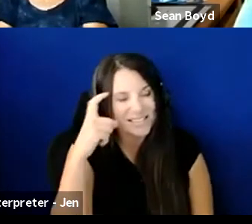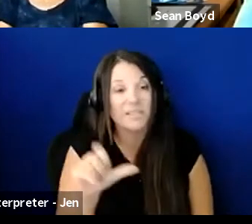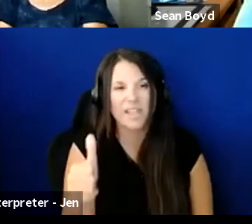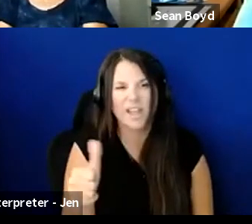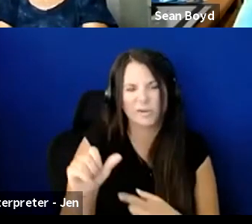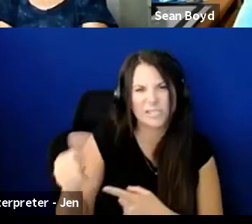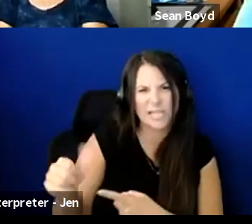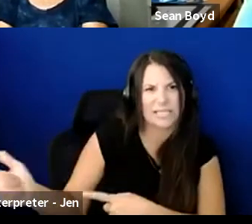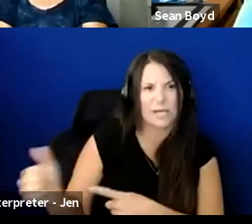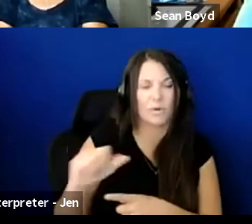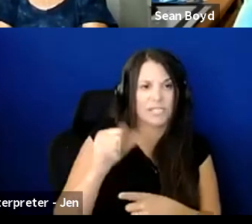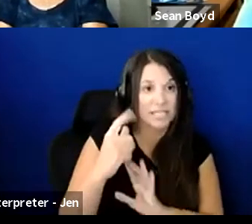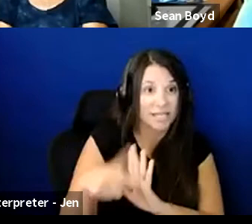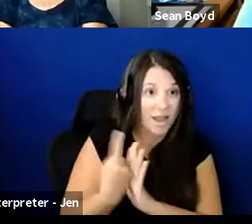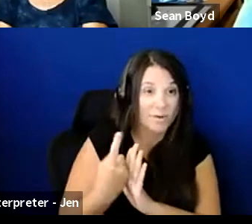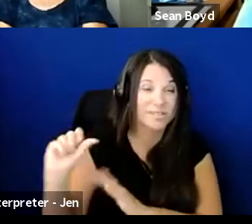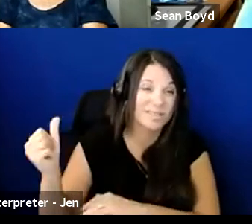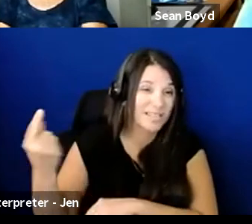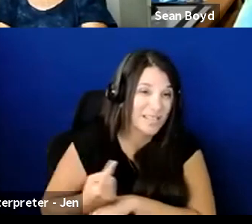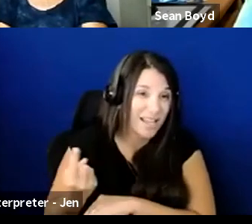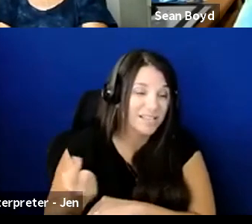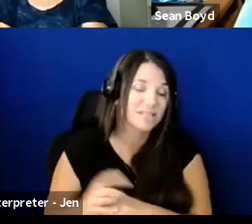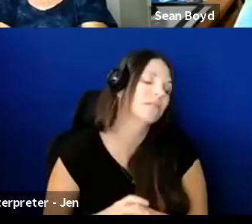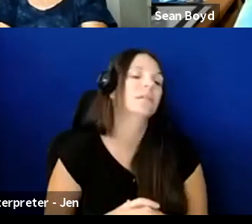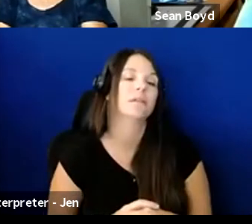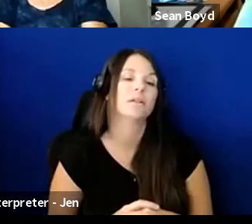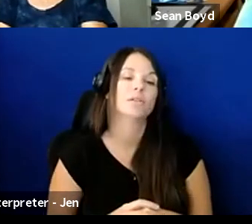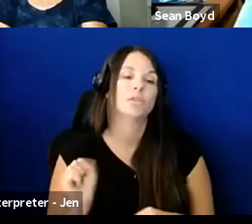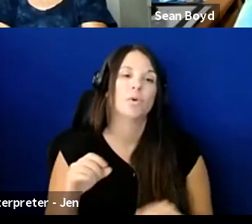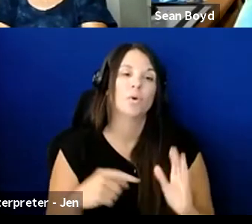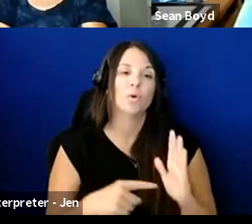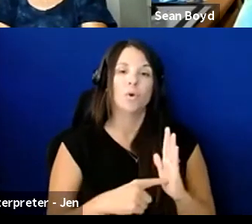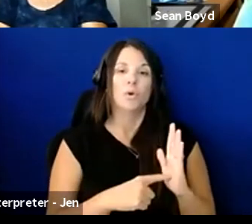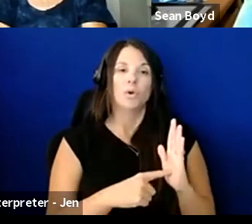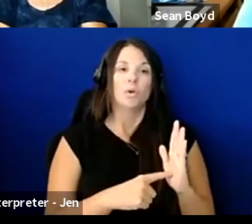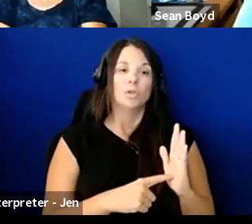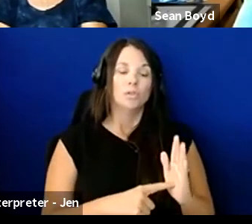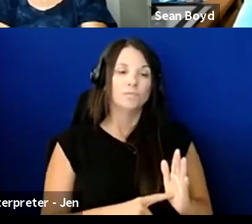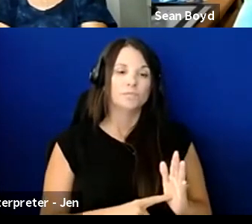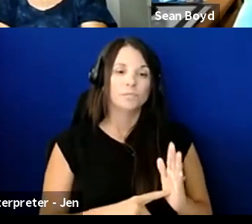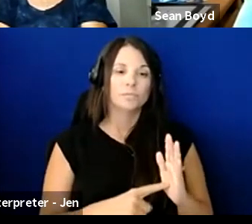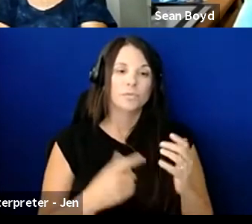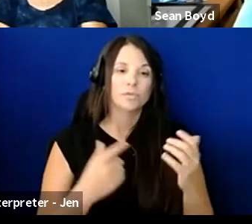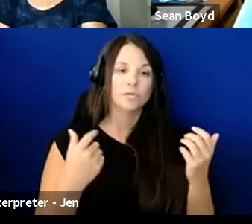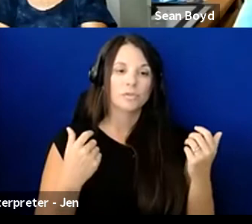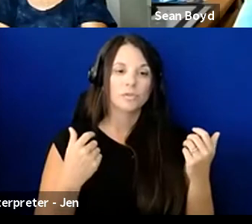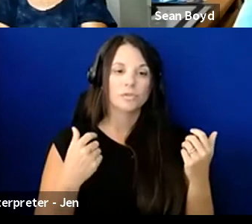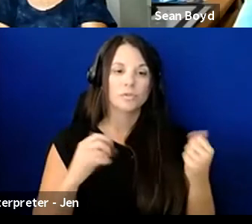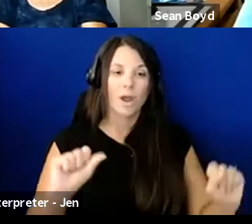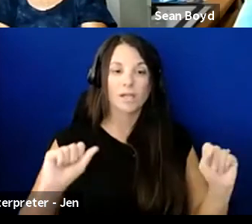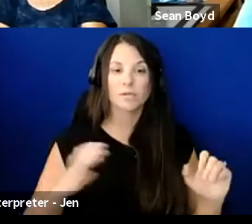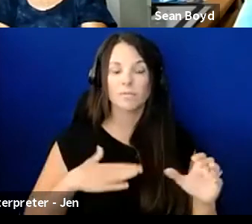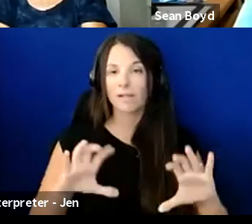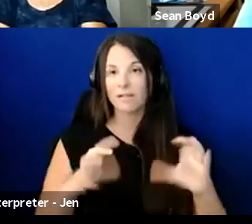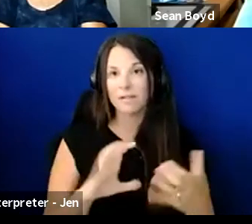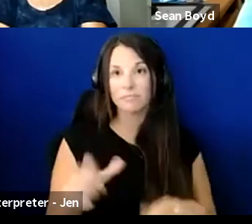10 hours and then 10 days. But so like trying to take my class and create an initial experience